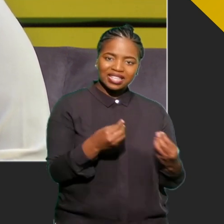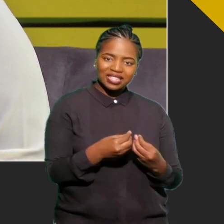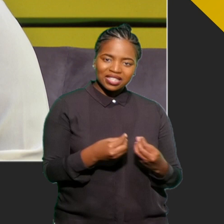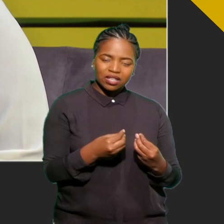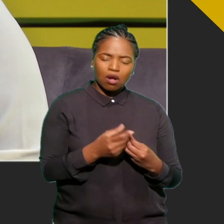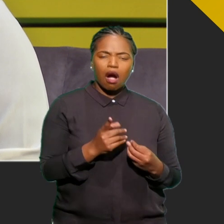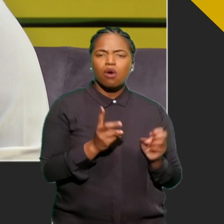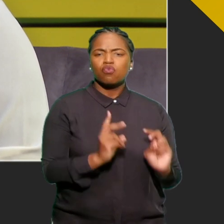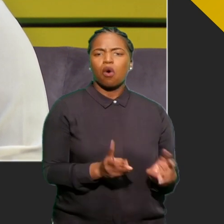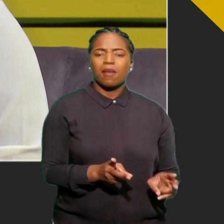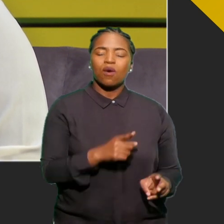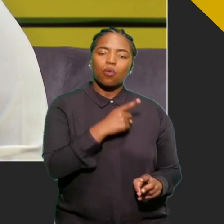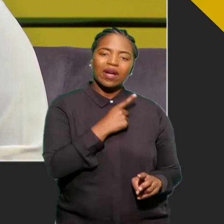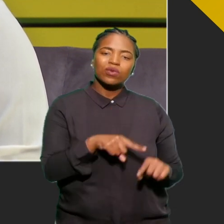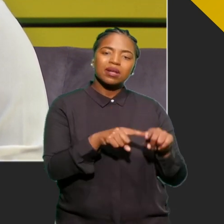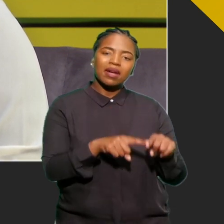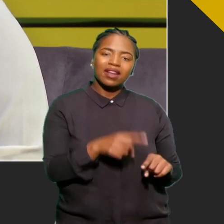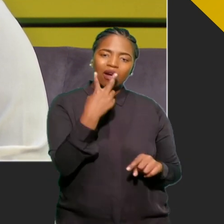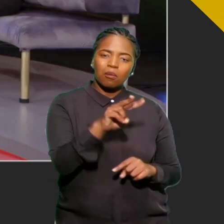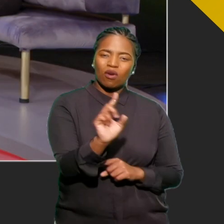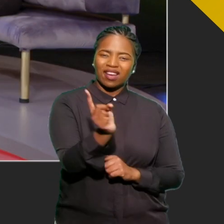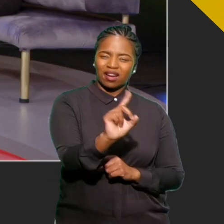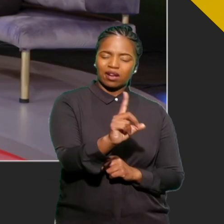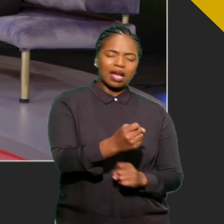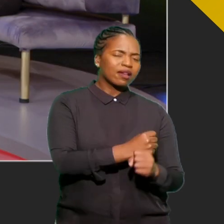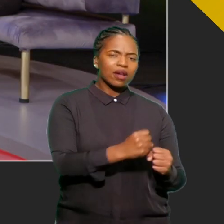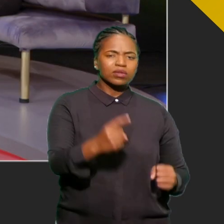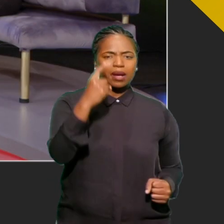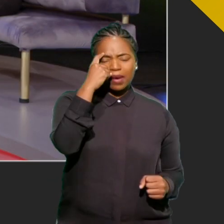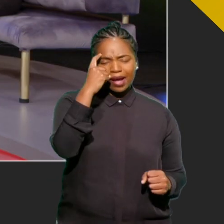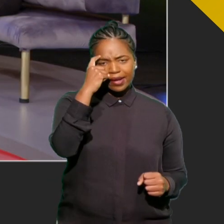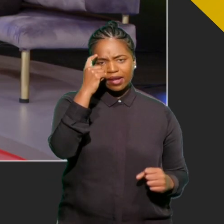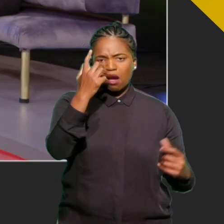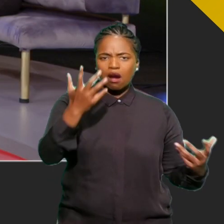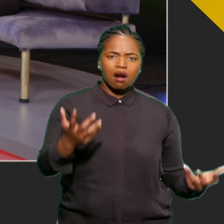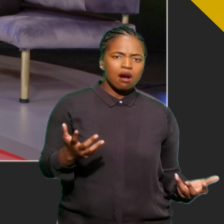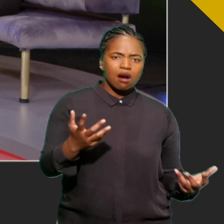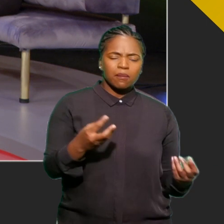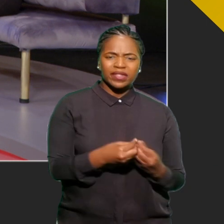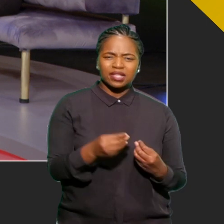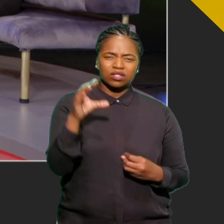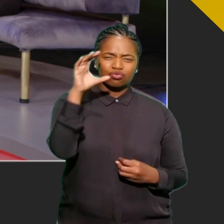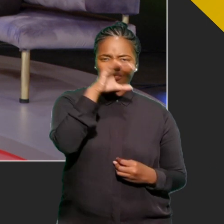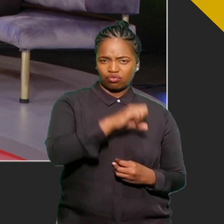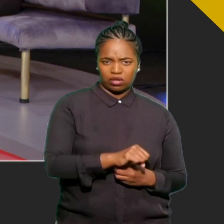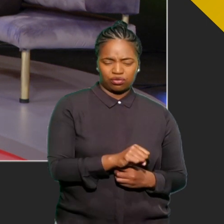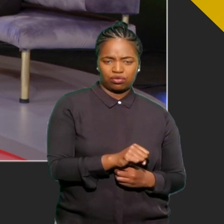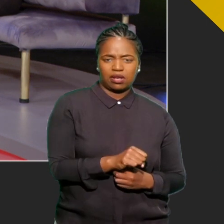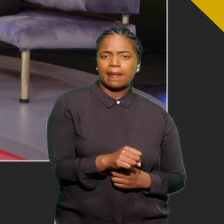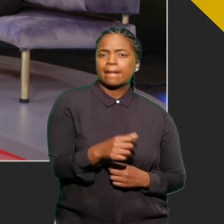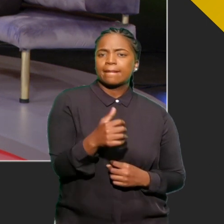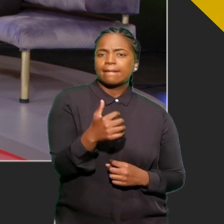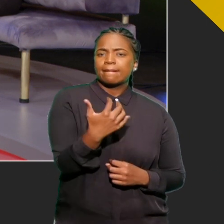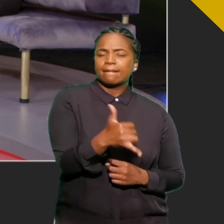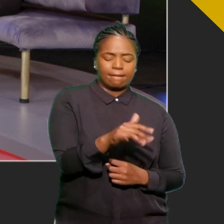to normalize and are the things that we're not going to think are very strange. Mm. So if you grow